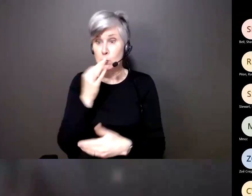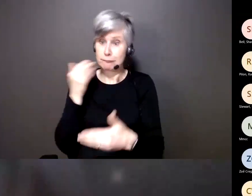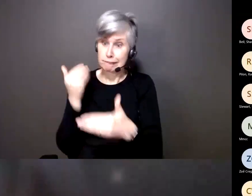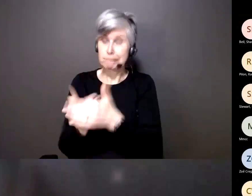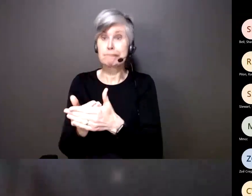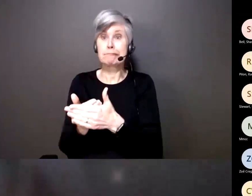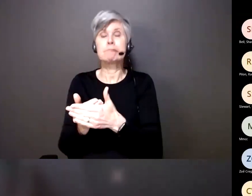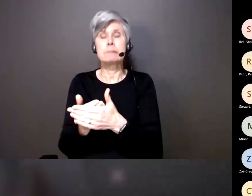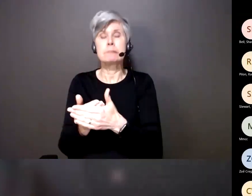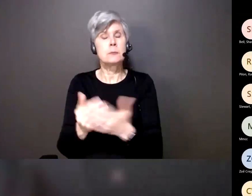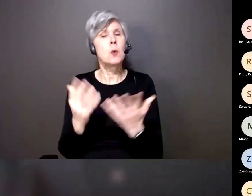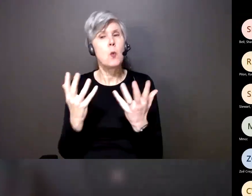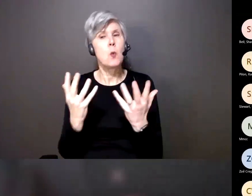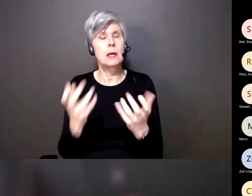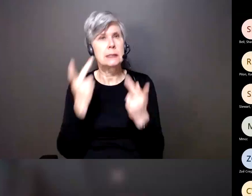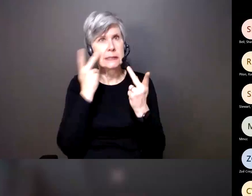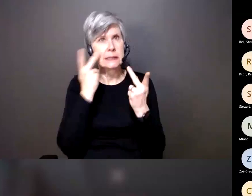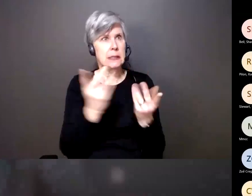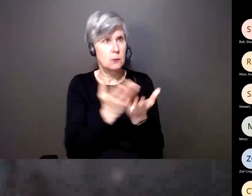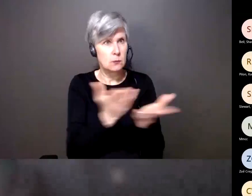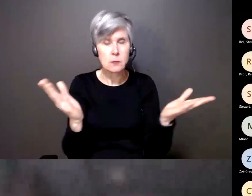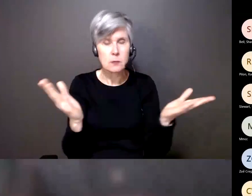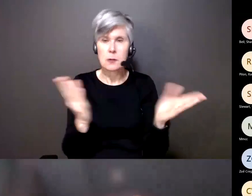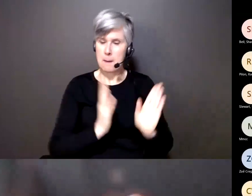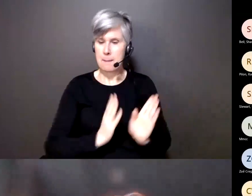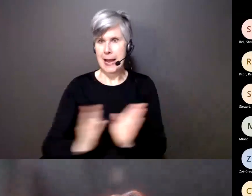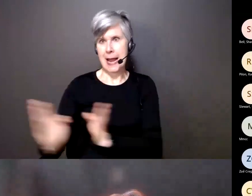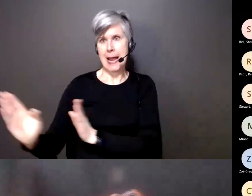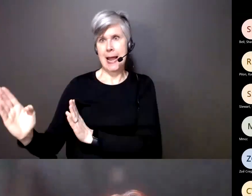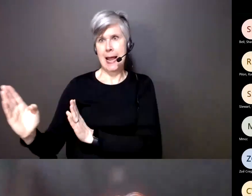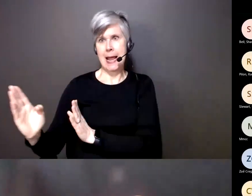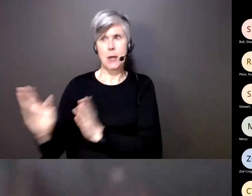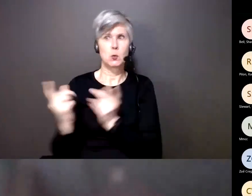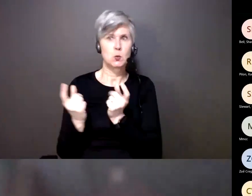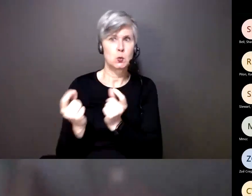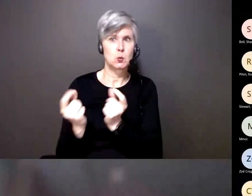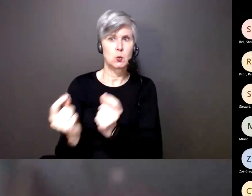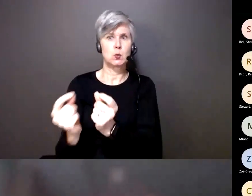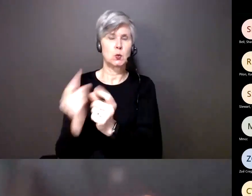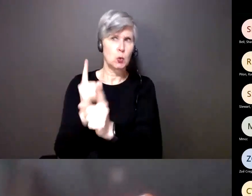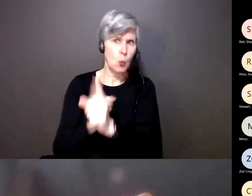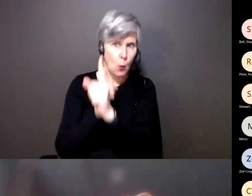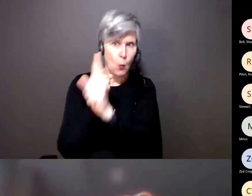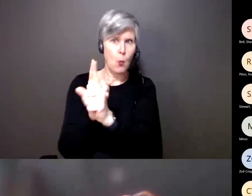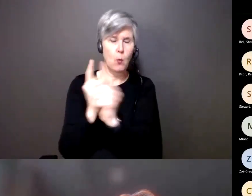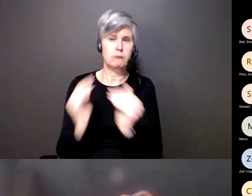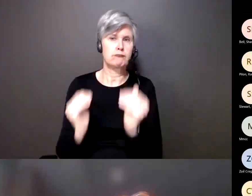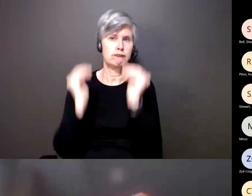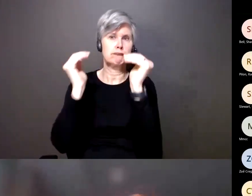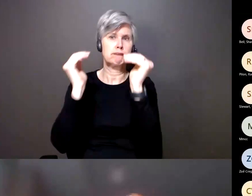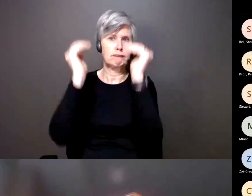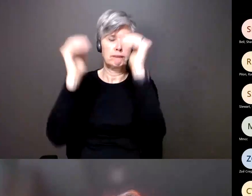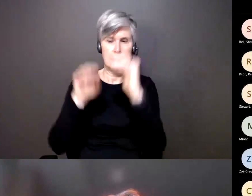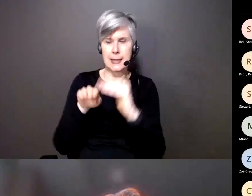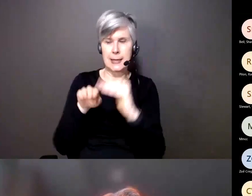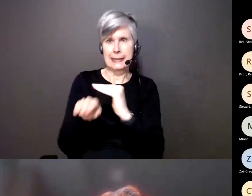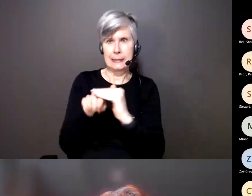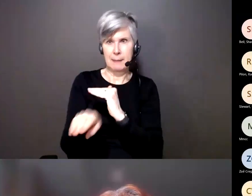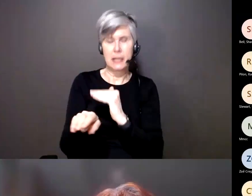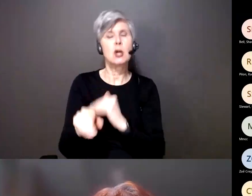plans published. And hopefully, this is the beginning of very